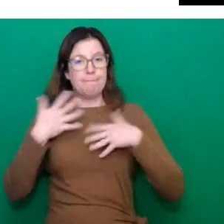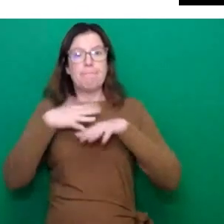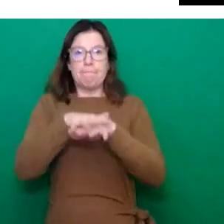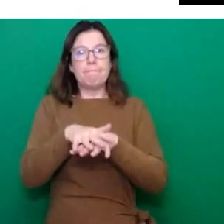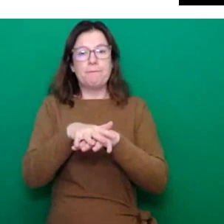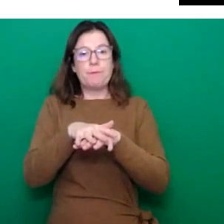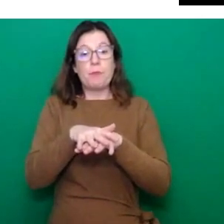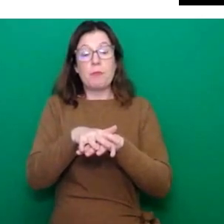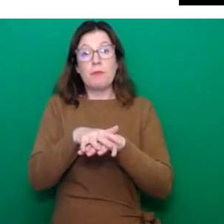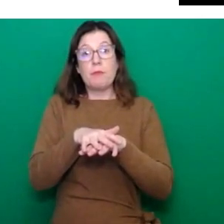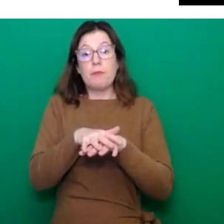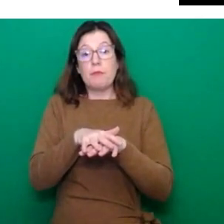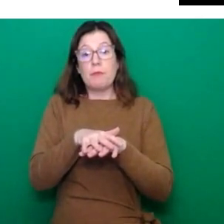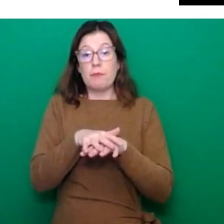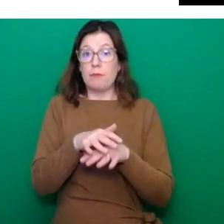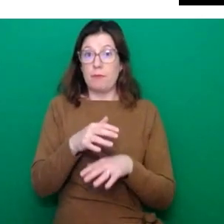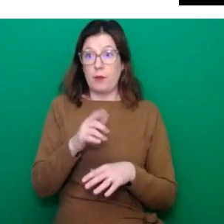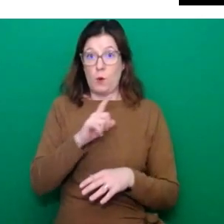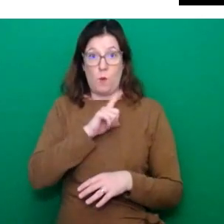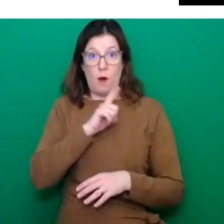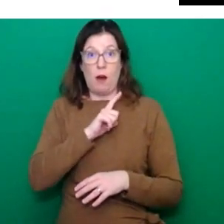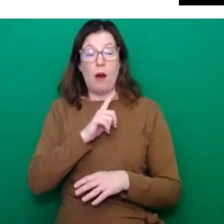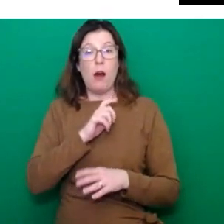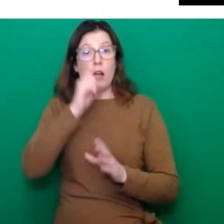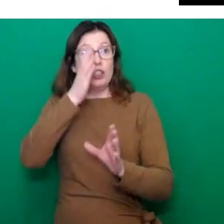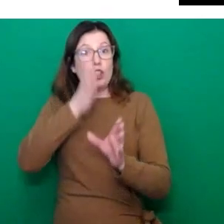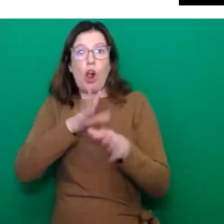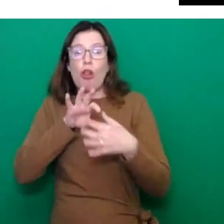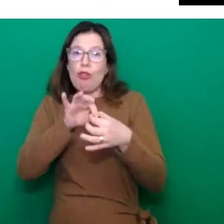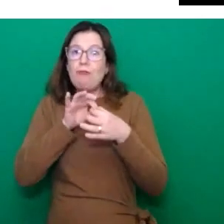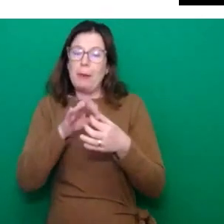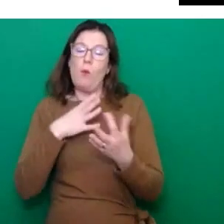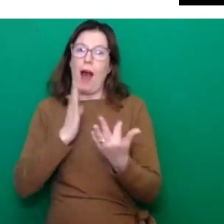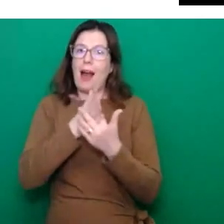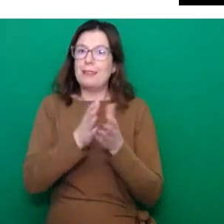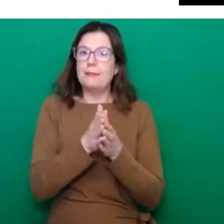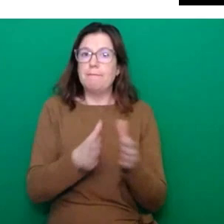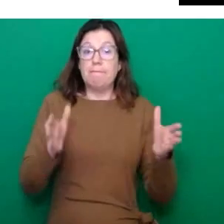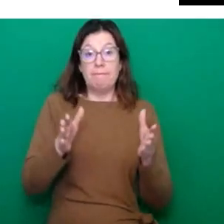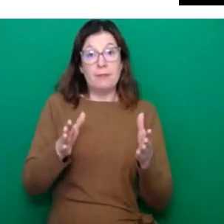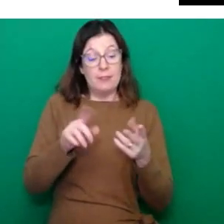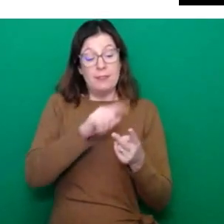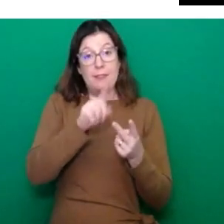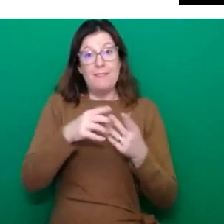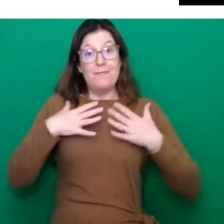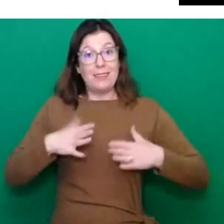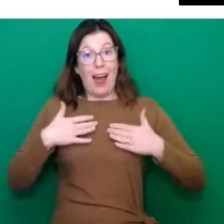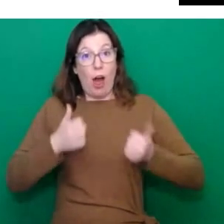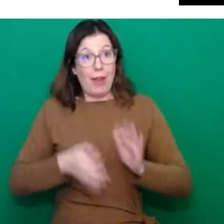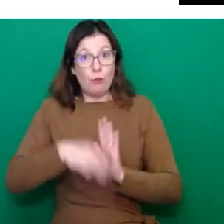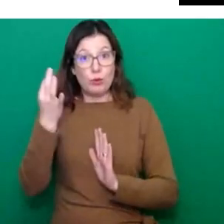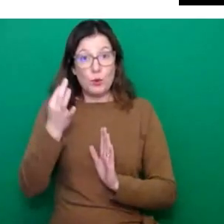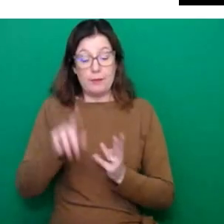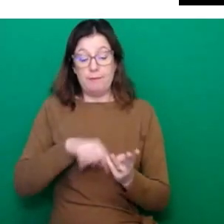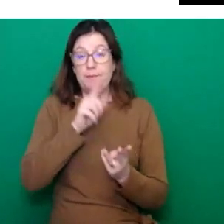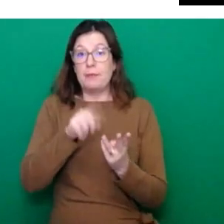idea is that this will increase access to psychological therapies, will improve physical health care, will also